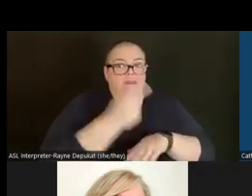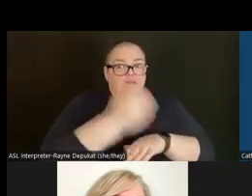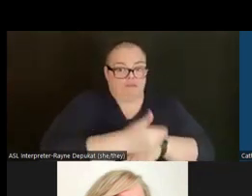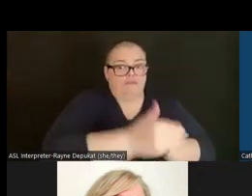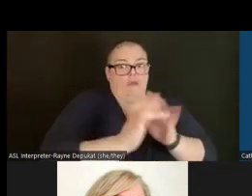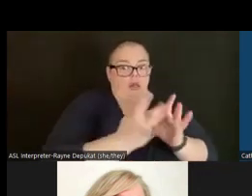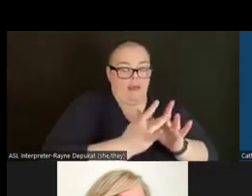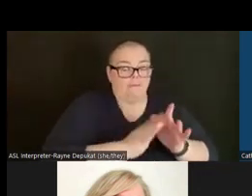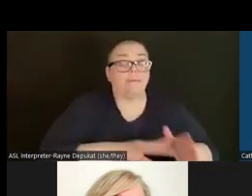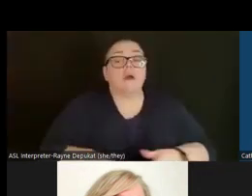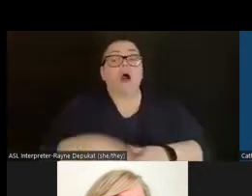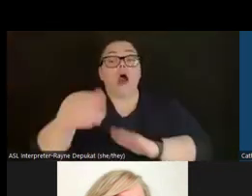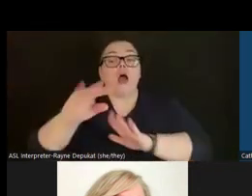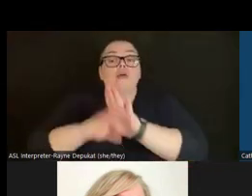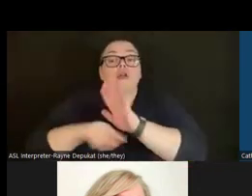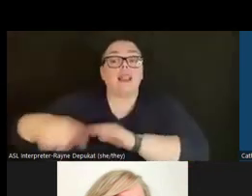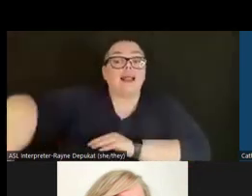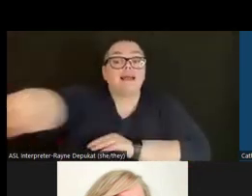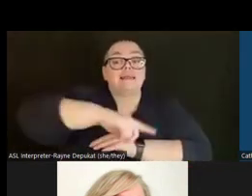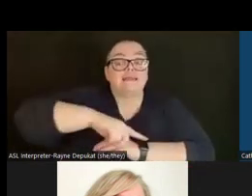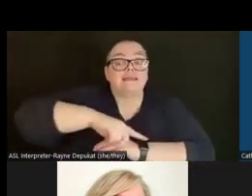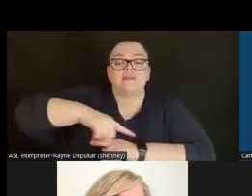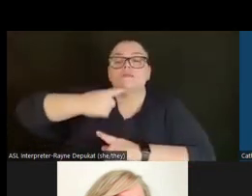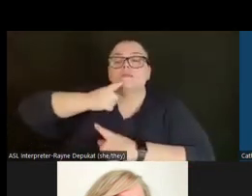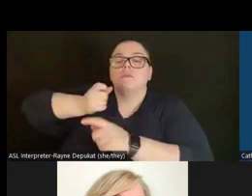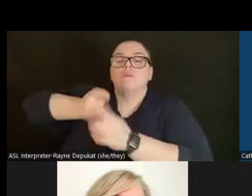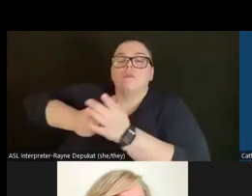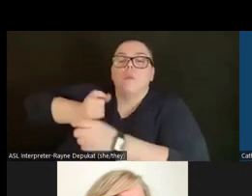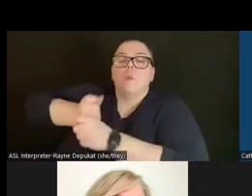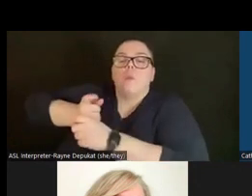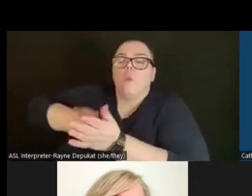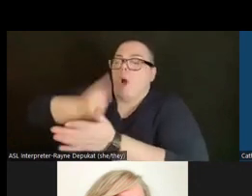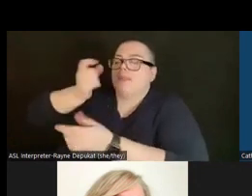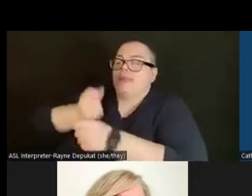say, is my family member still on the waiting list?